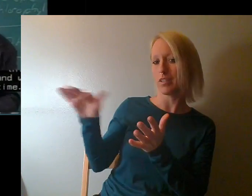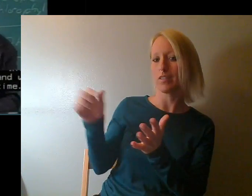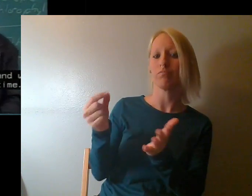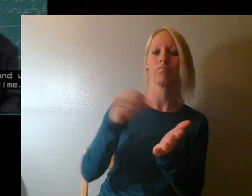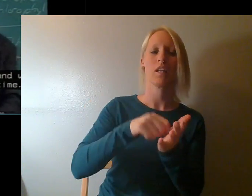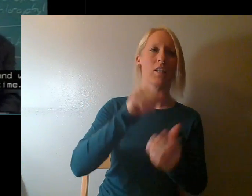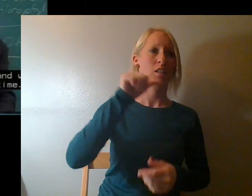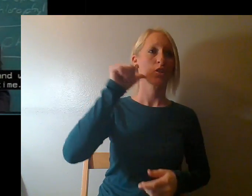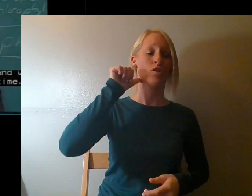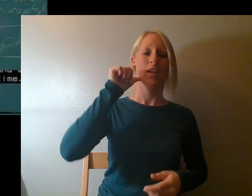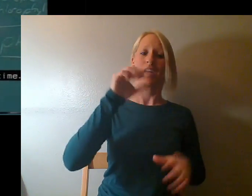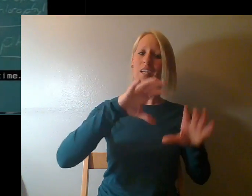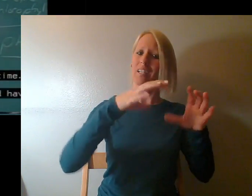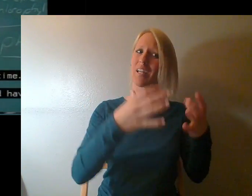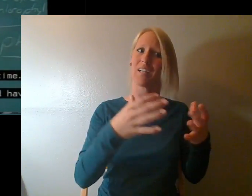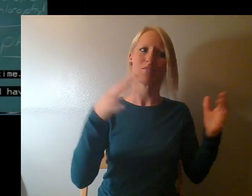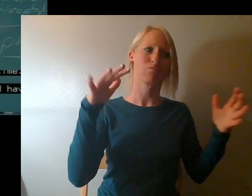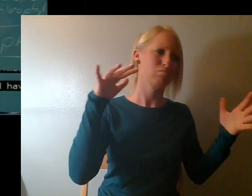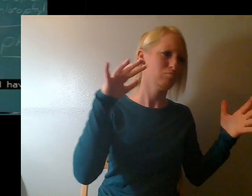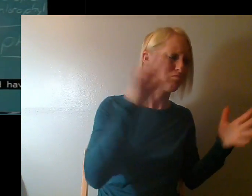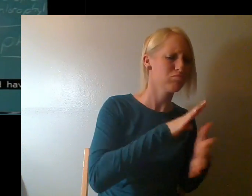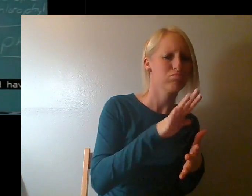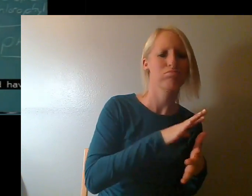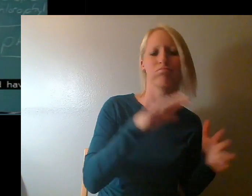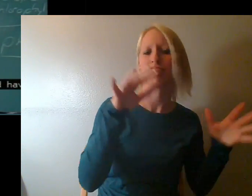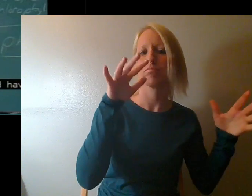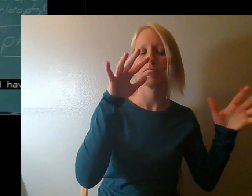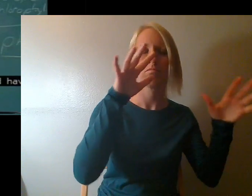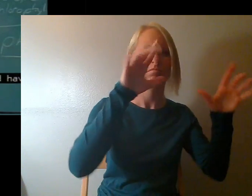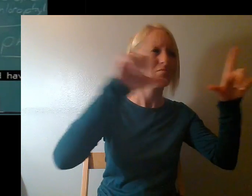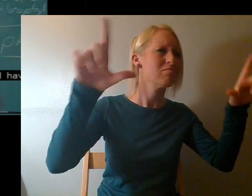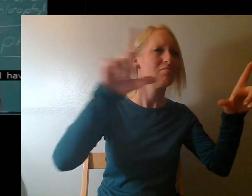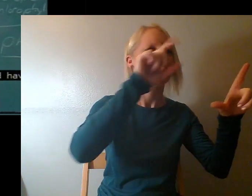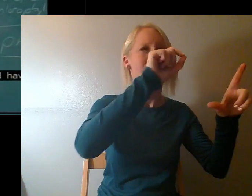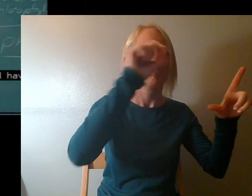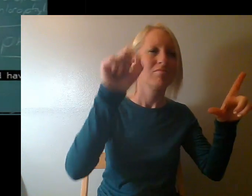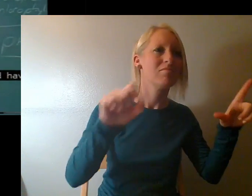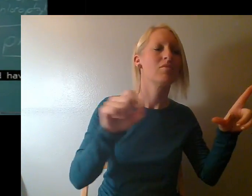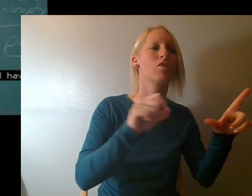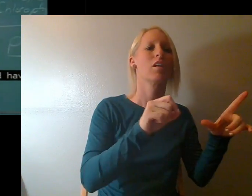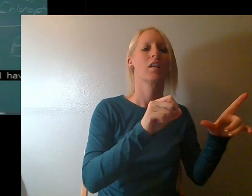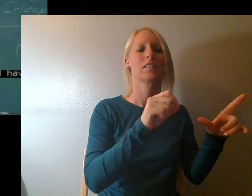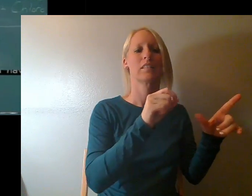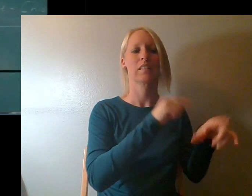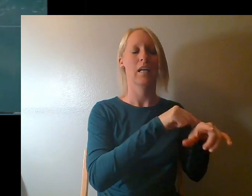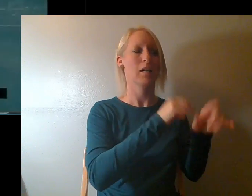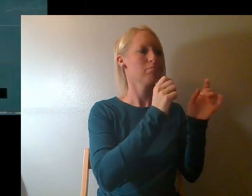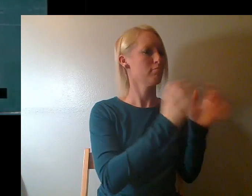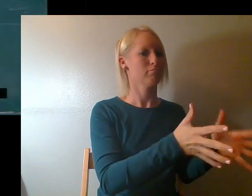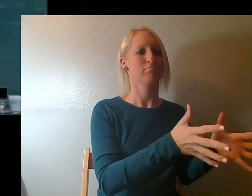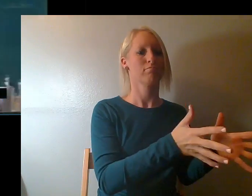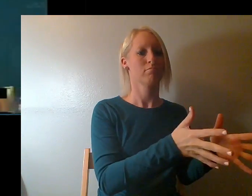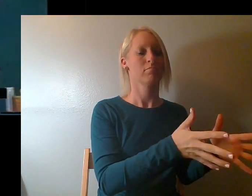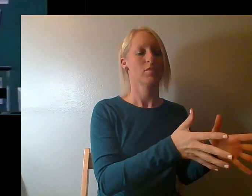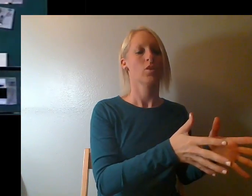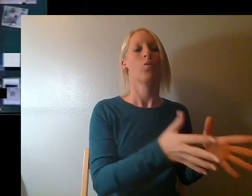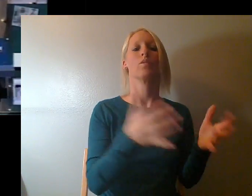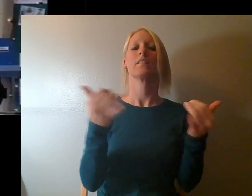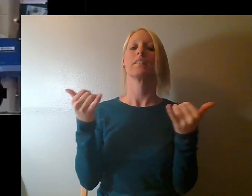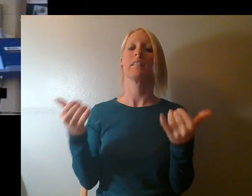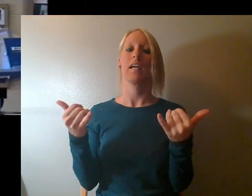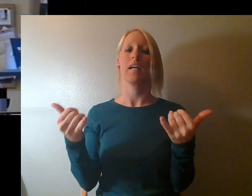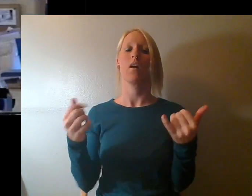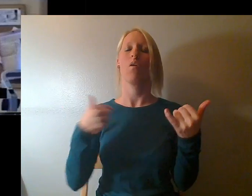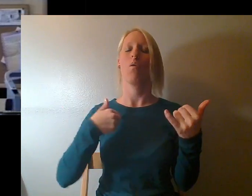I didn't want to, I wanted to make sure you did have the correct information. All right? So, questions on